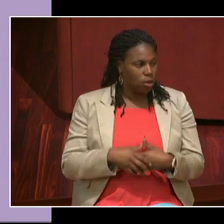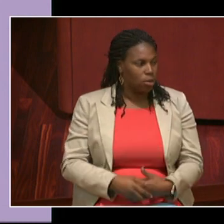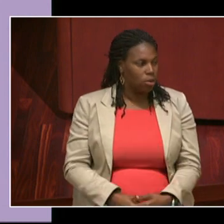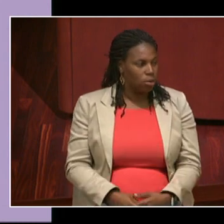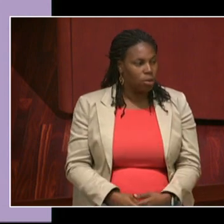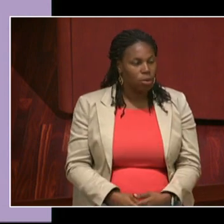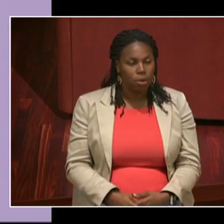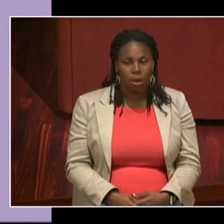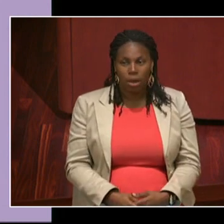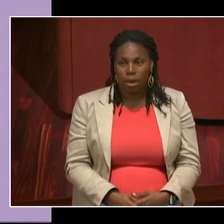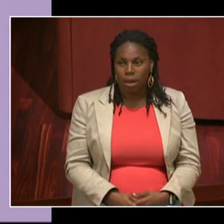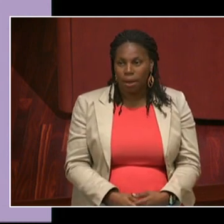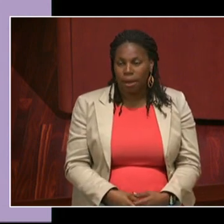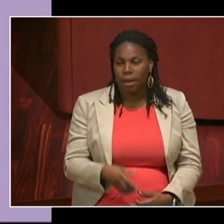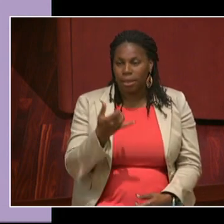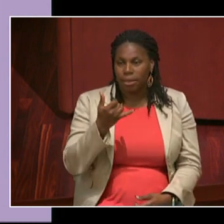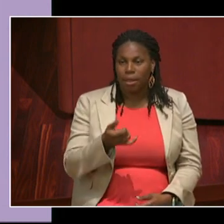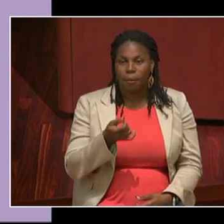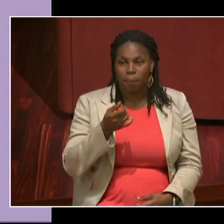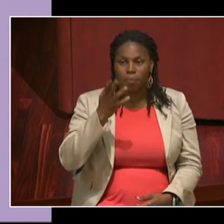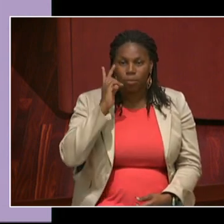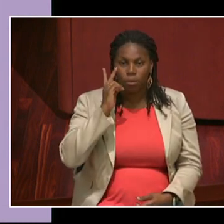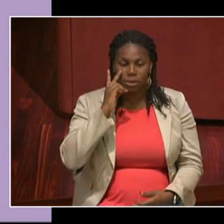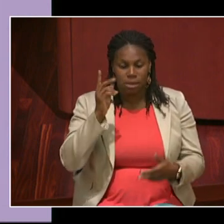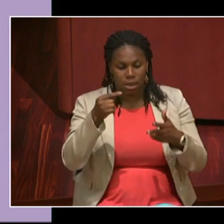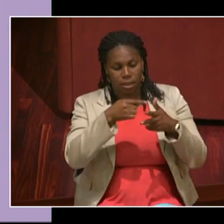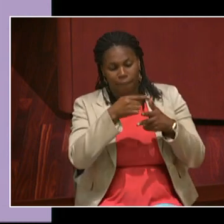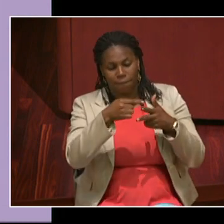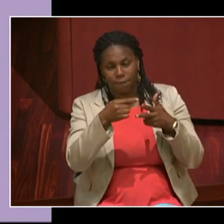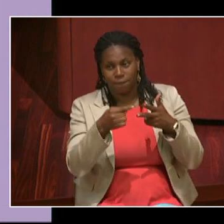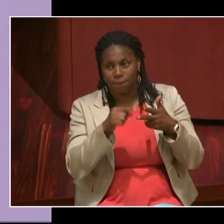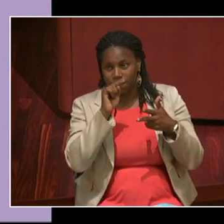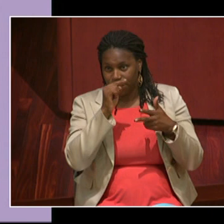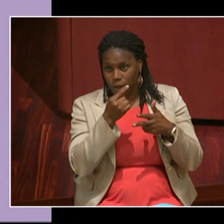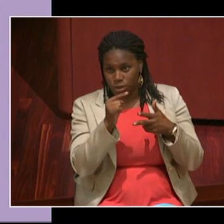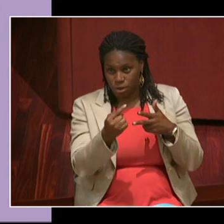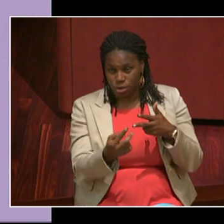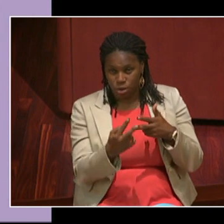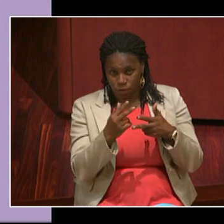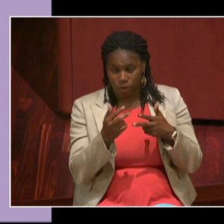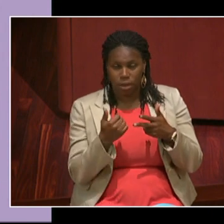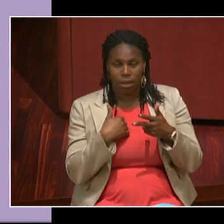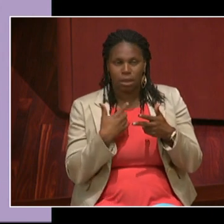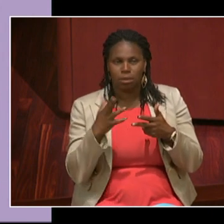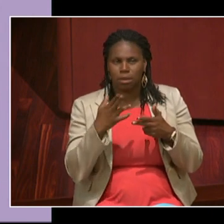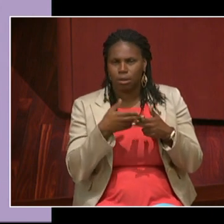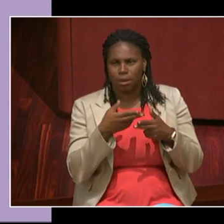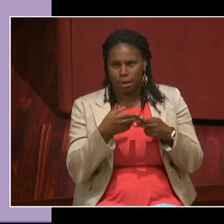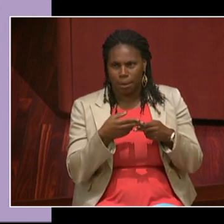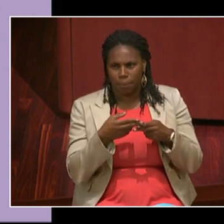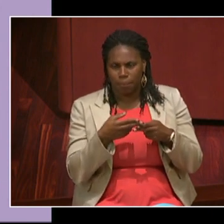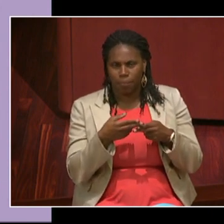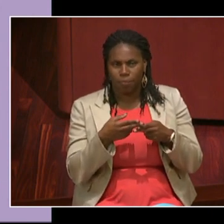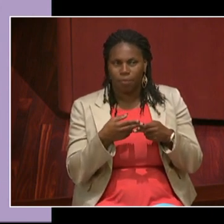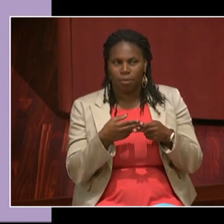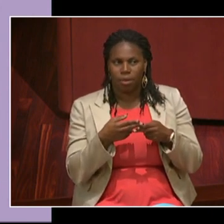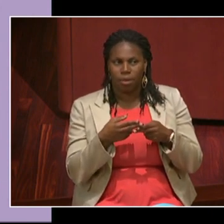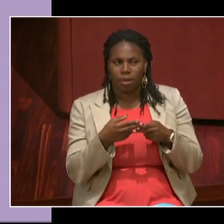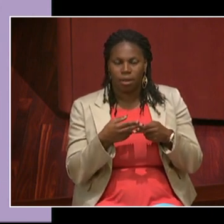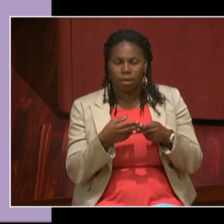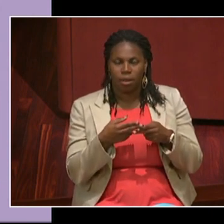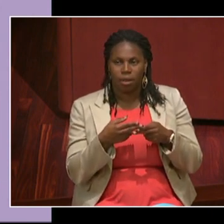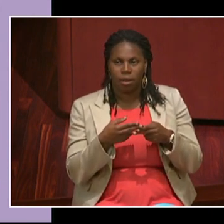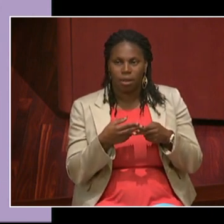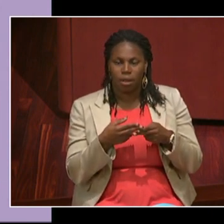Now you'll see that the first three, the title of them is Alien Case File for the person's name. And that's always what you're going to want to